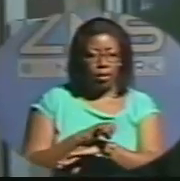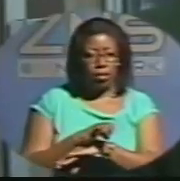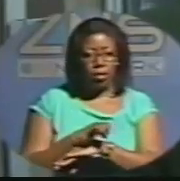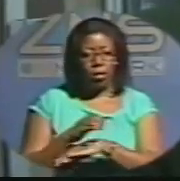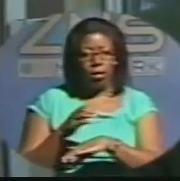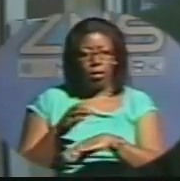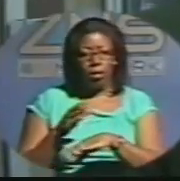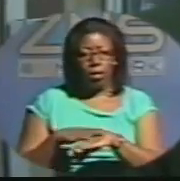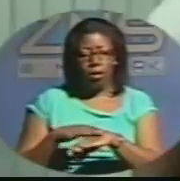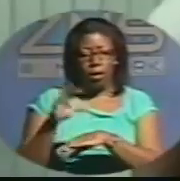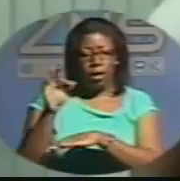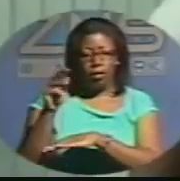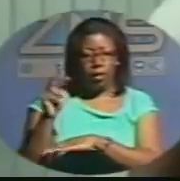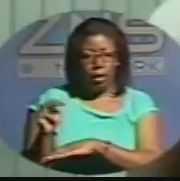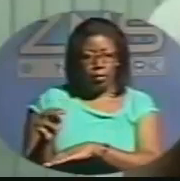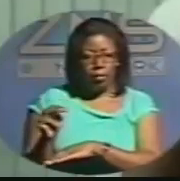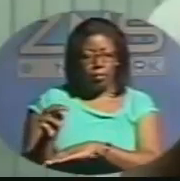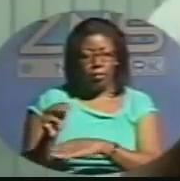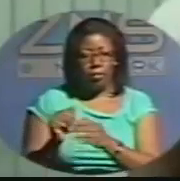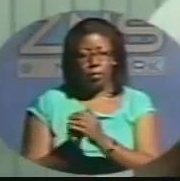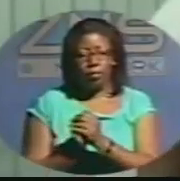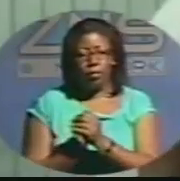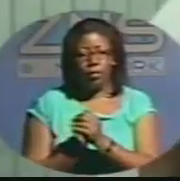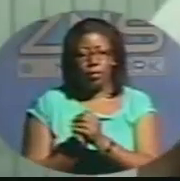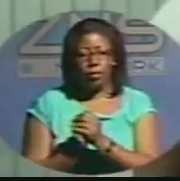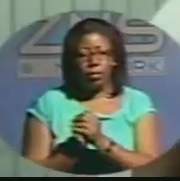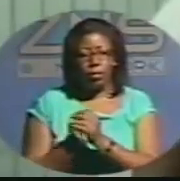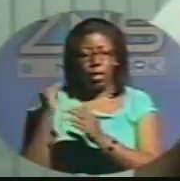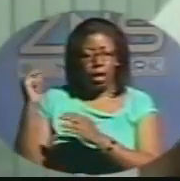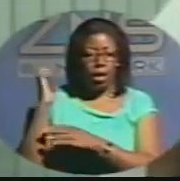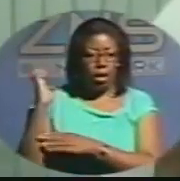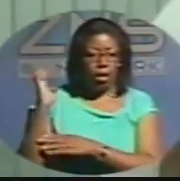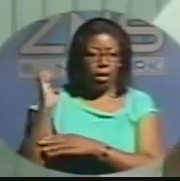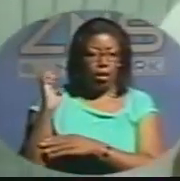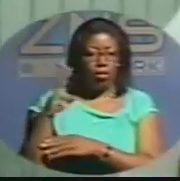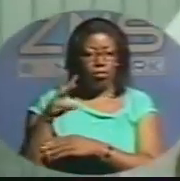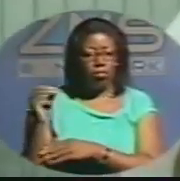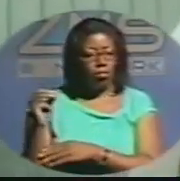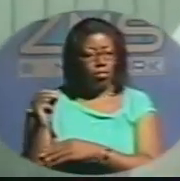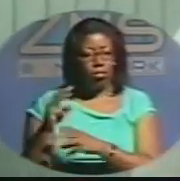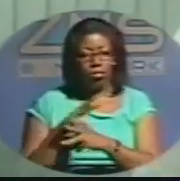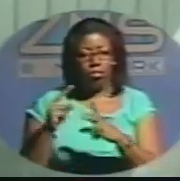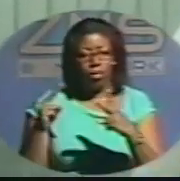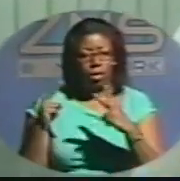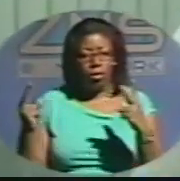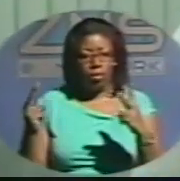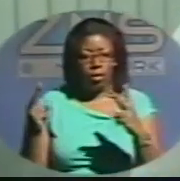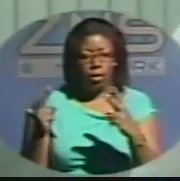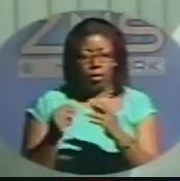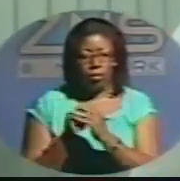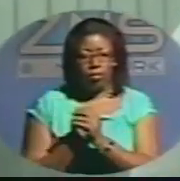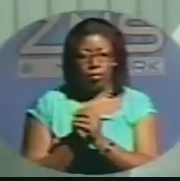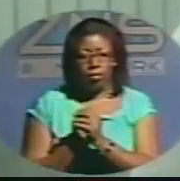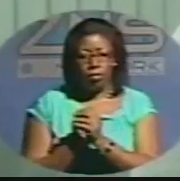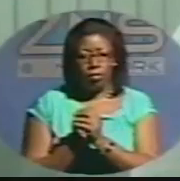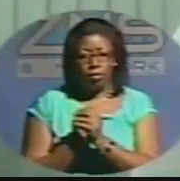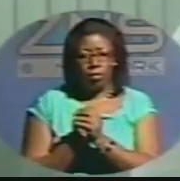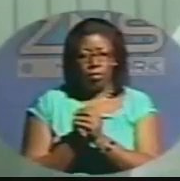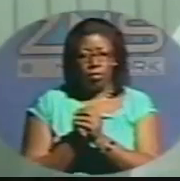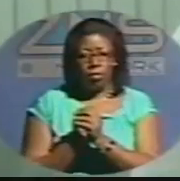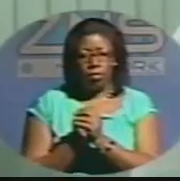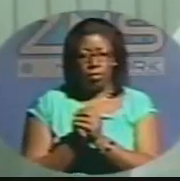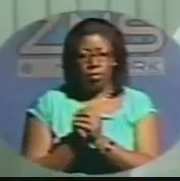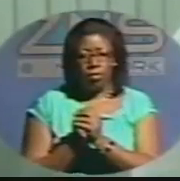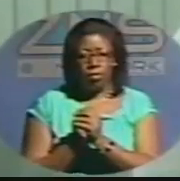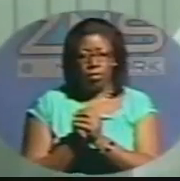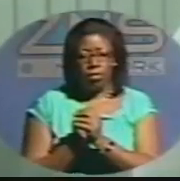for the Free National Movement. He was a very, very fearless member of parliament.